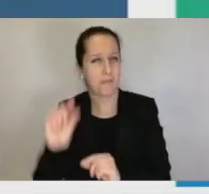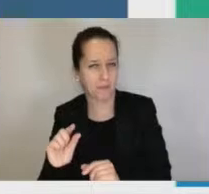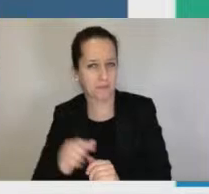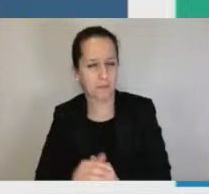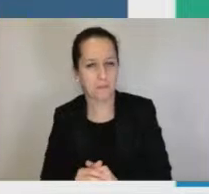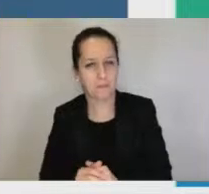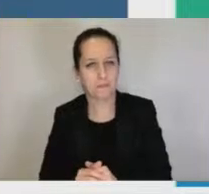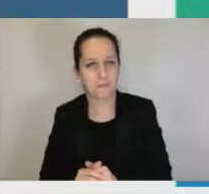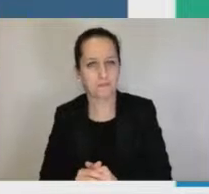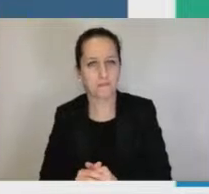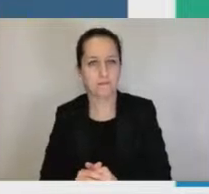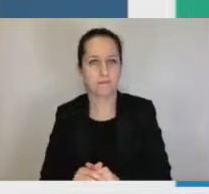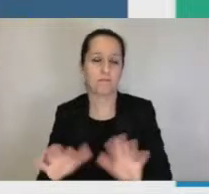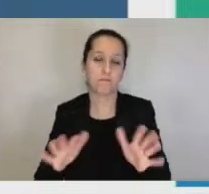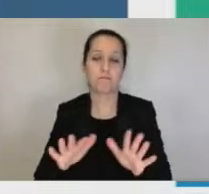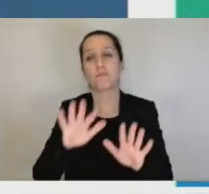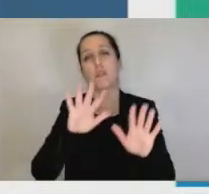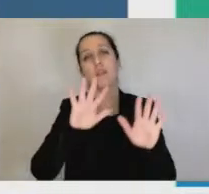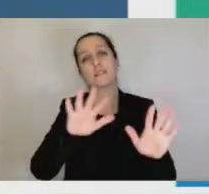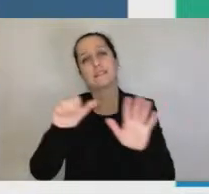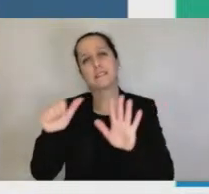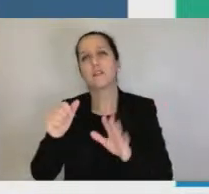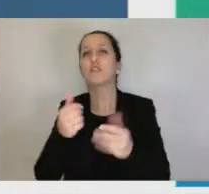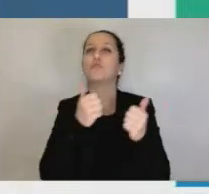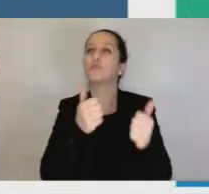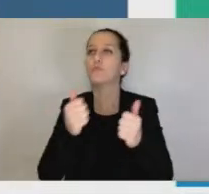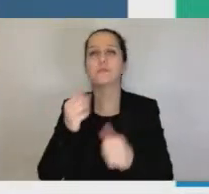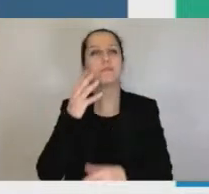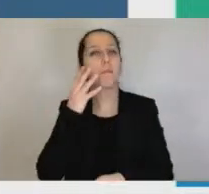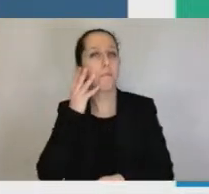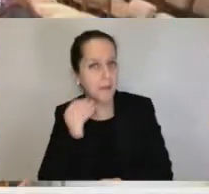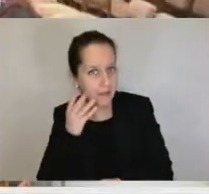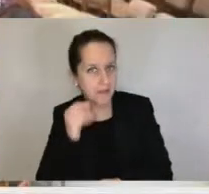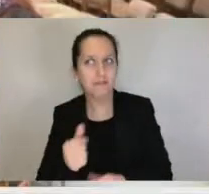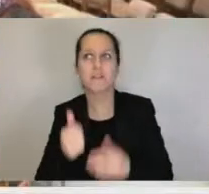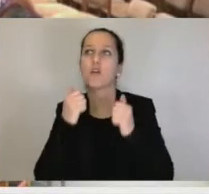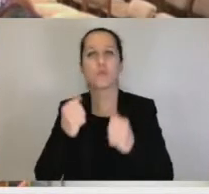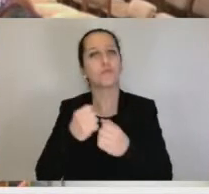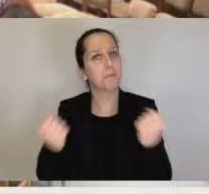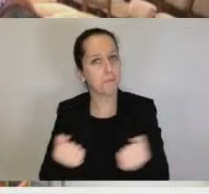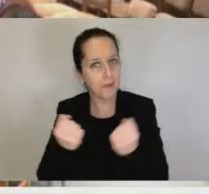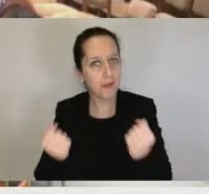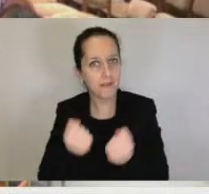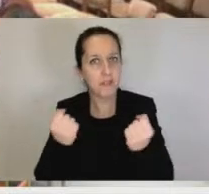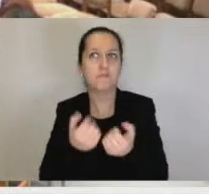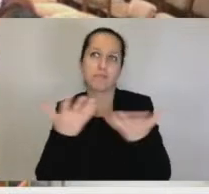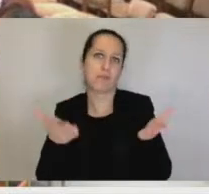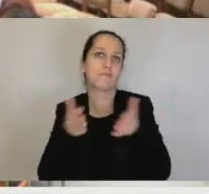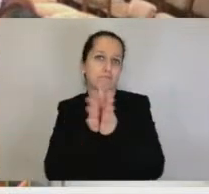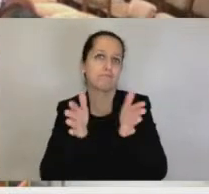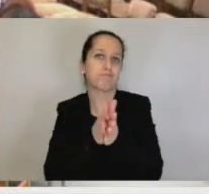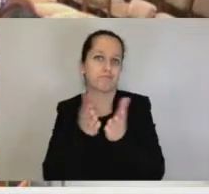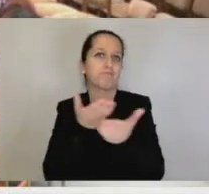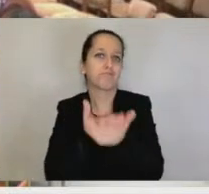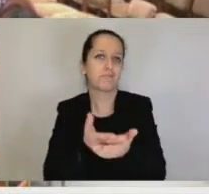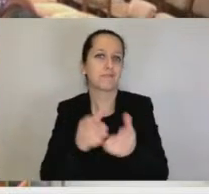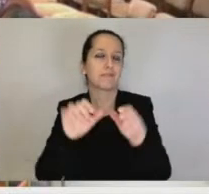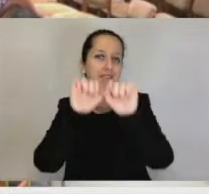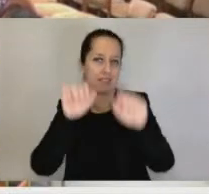workers. The study identified 16 good practices to recommend Social